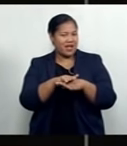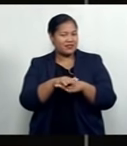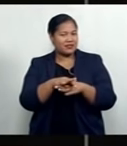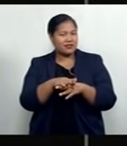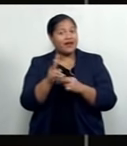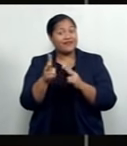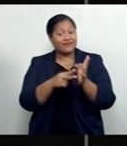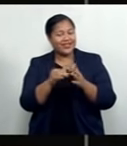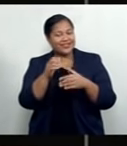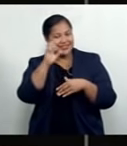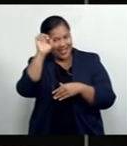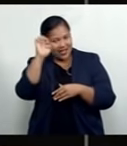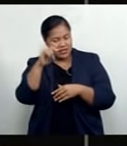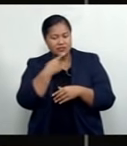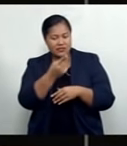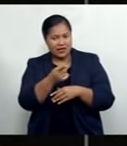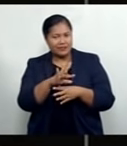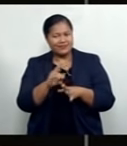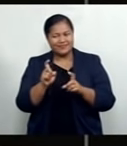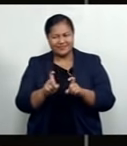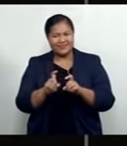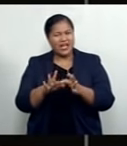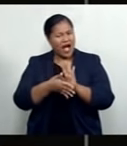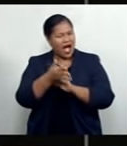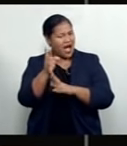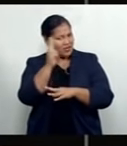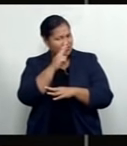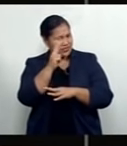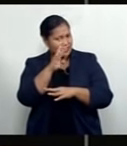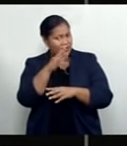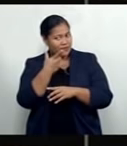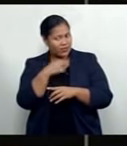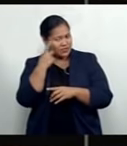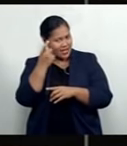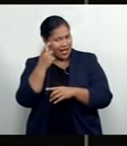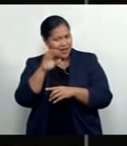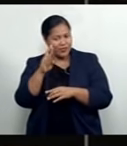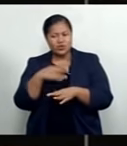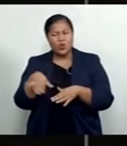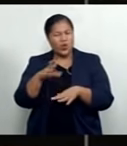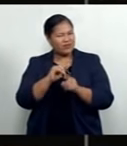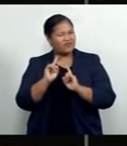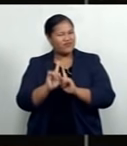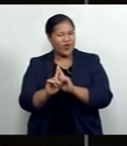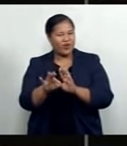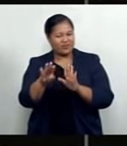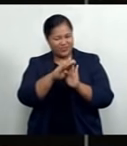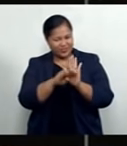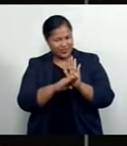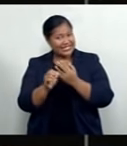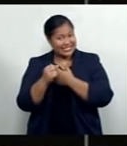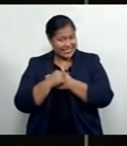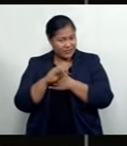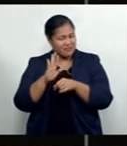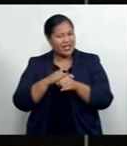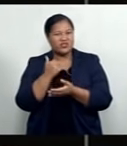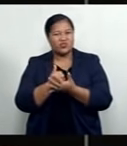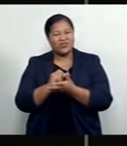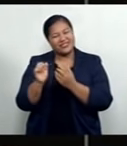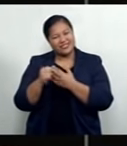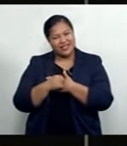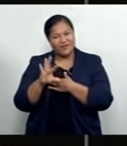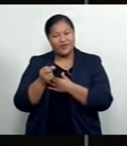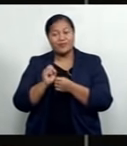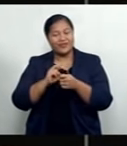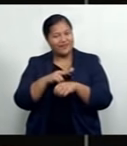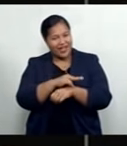elder Laisiasi Koroi says they remain on high alert while taking all necessary precautions to ensure they are safe from the virus.